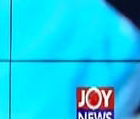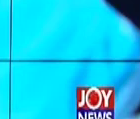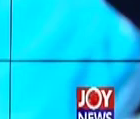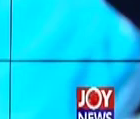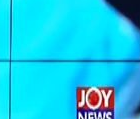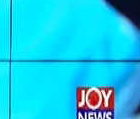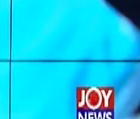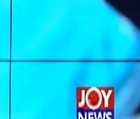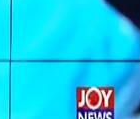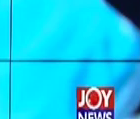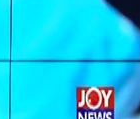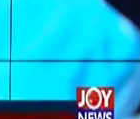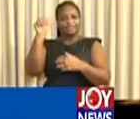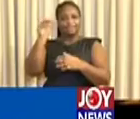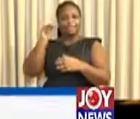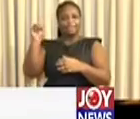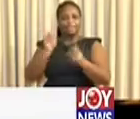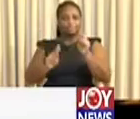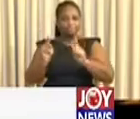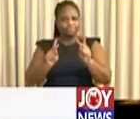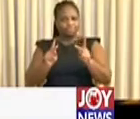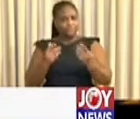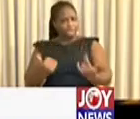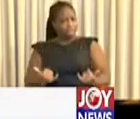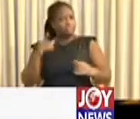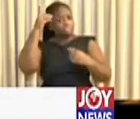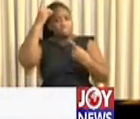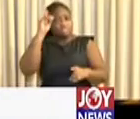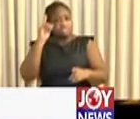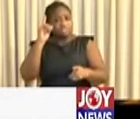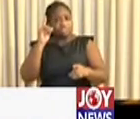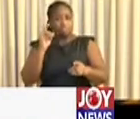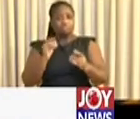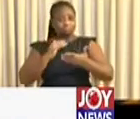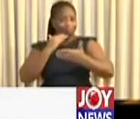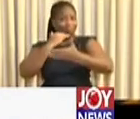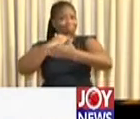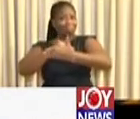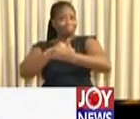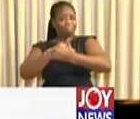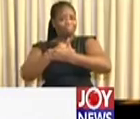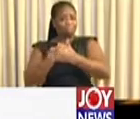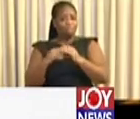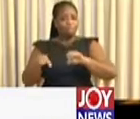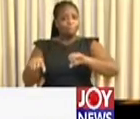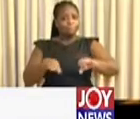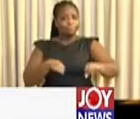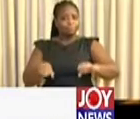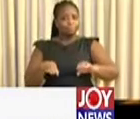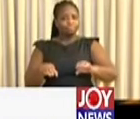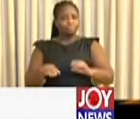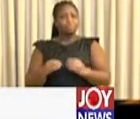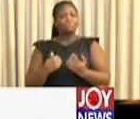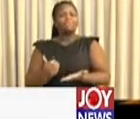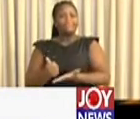on movement. The decision to impose restrictions on movement was backed by the